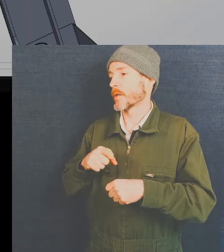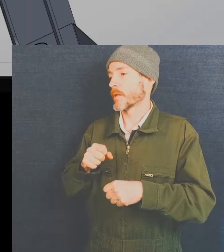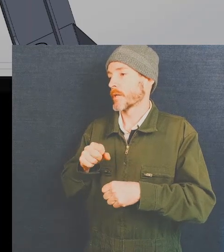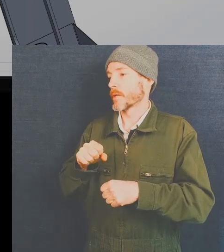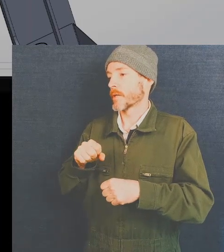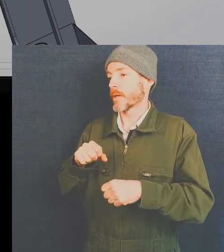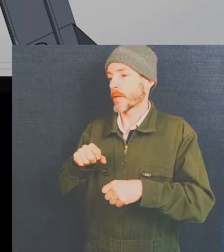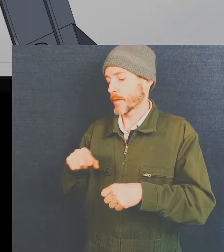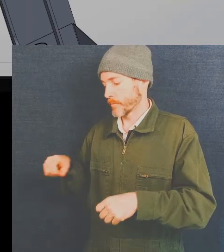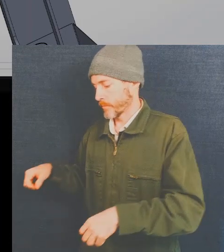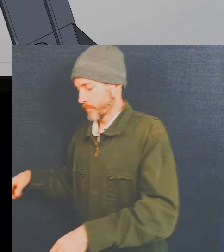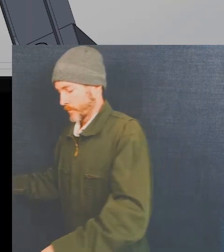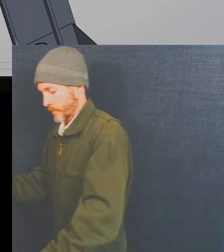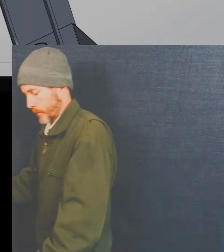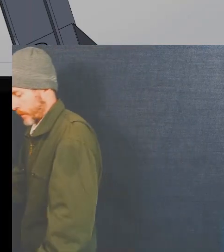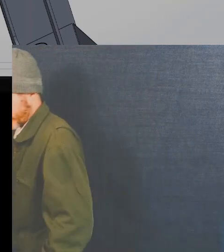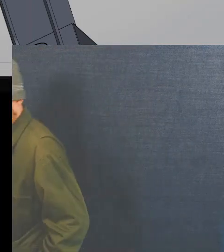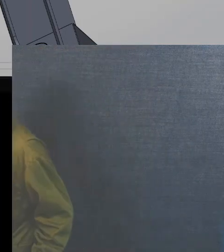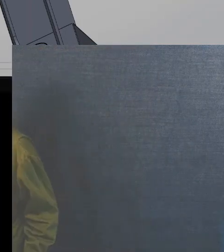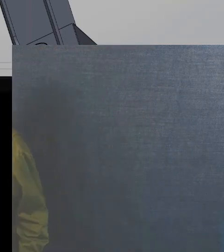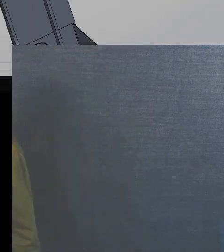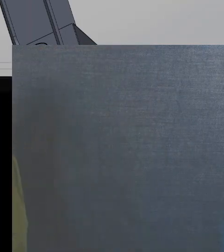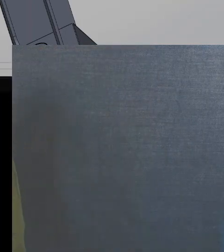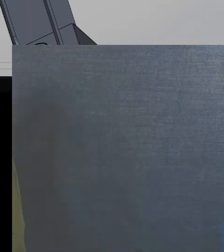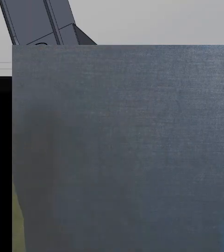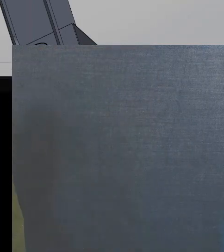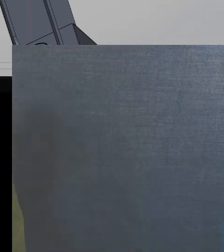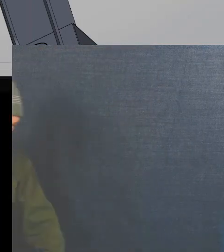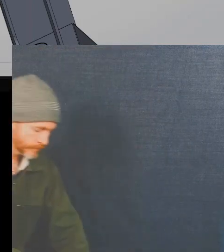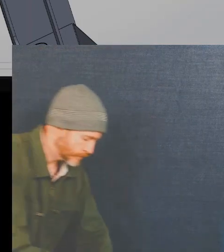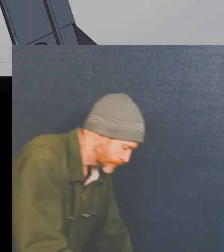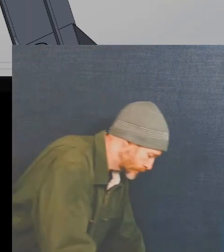just um,